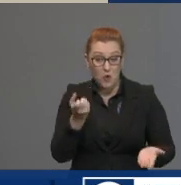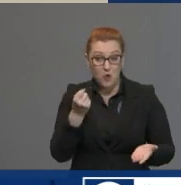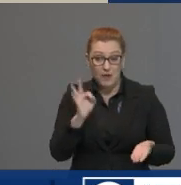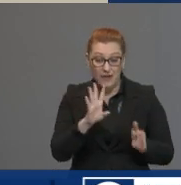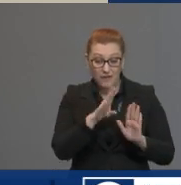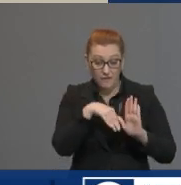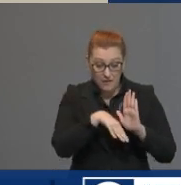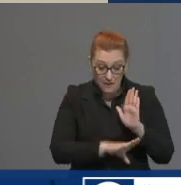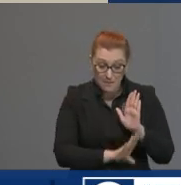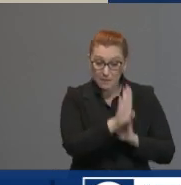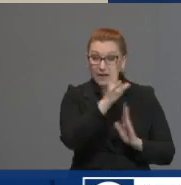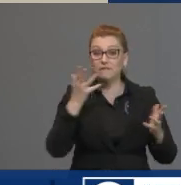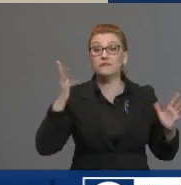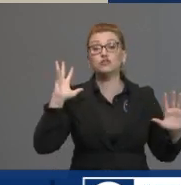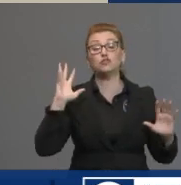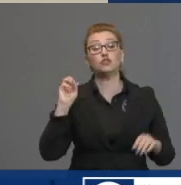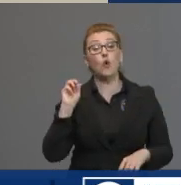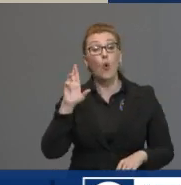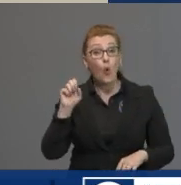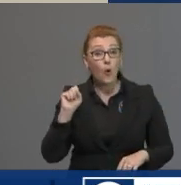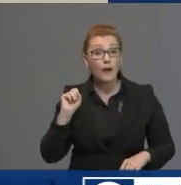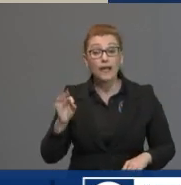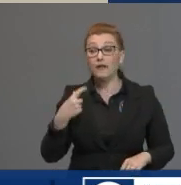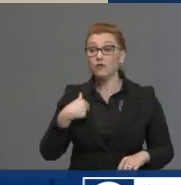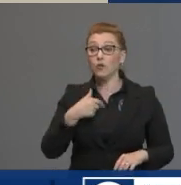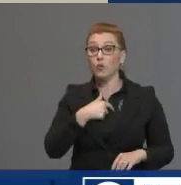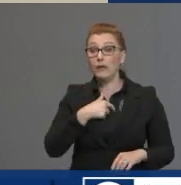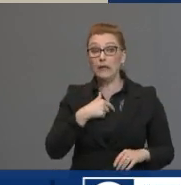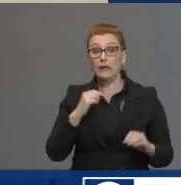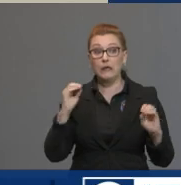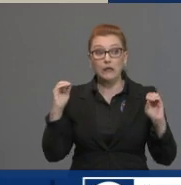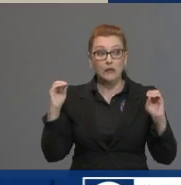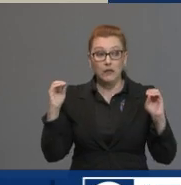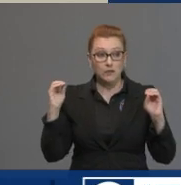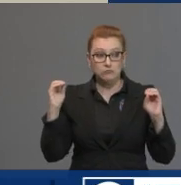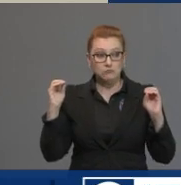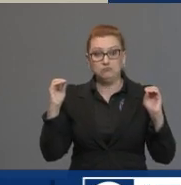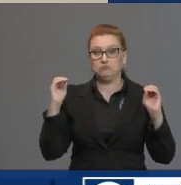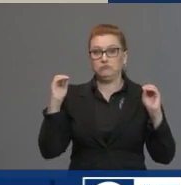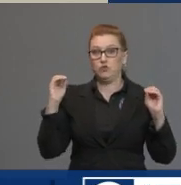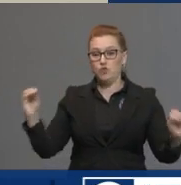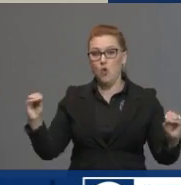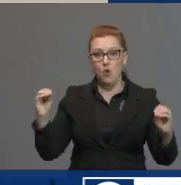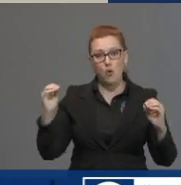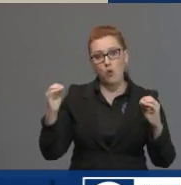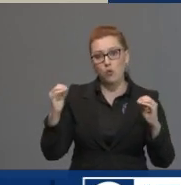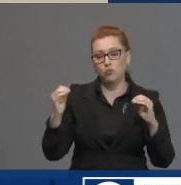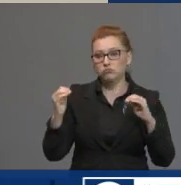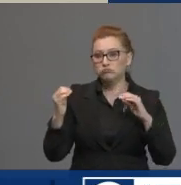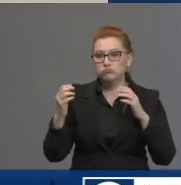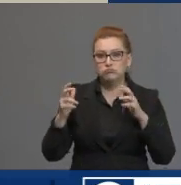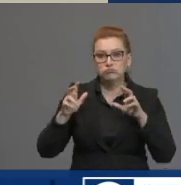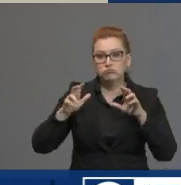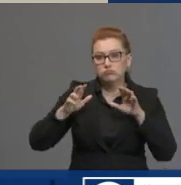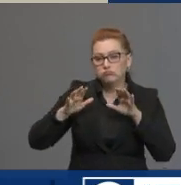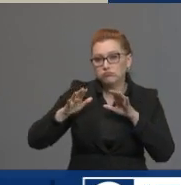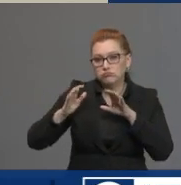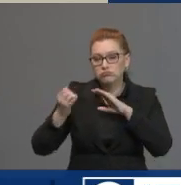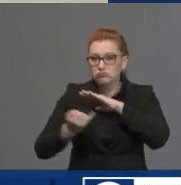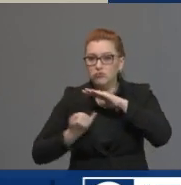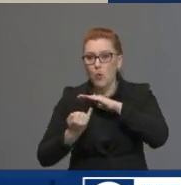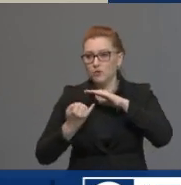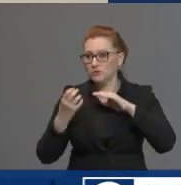or if we would have peaked based on the mitigation strategies. We do know that we did slow the spread, and we'll continue to monitor to